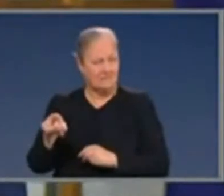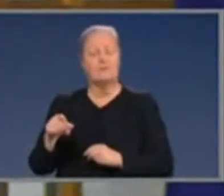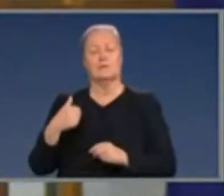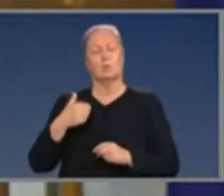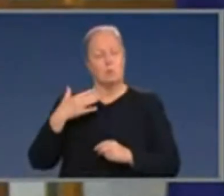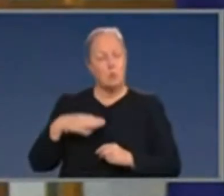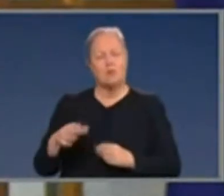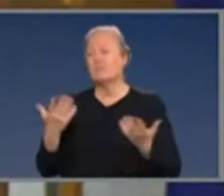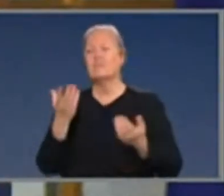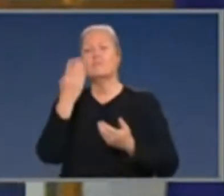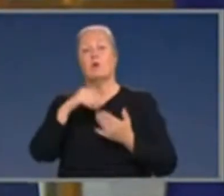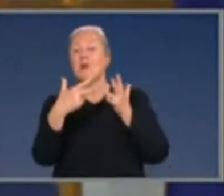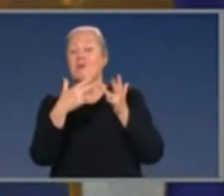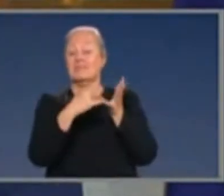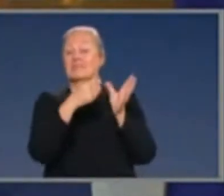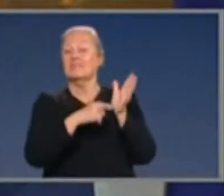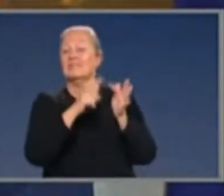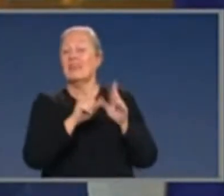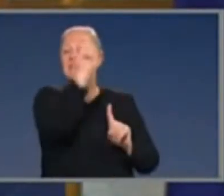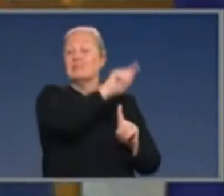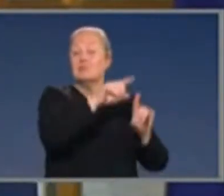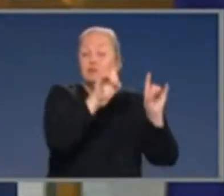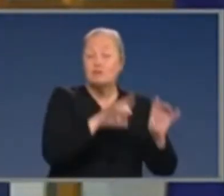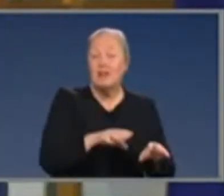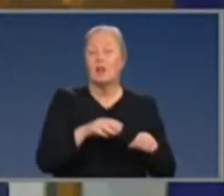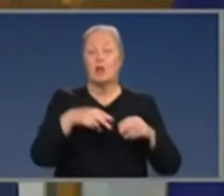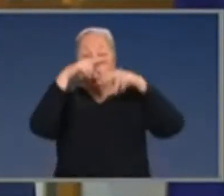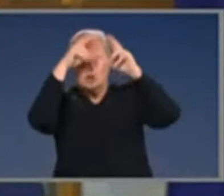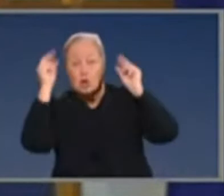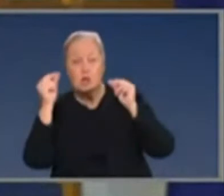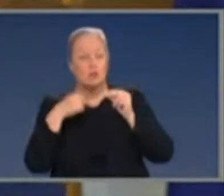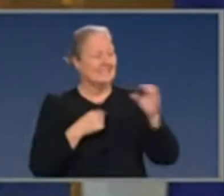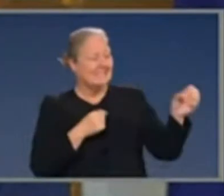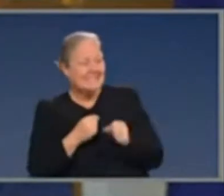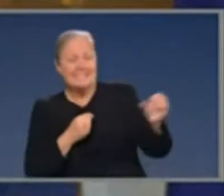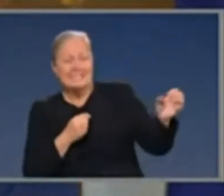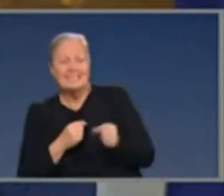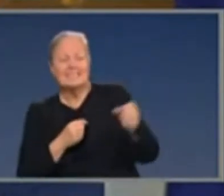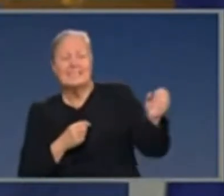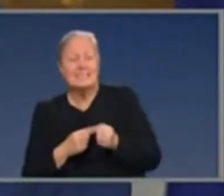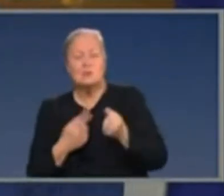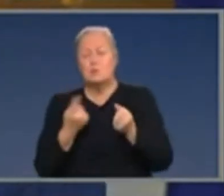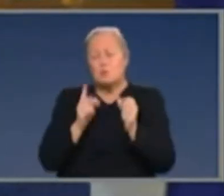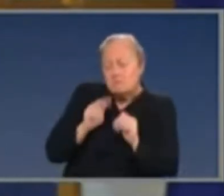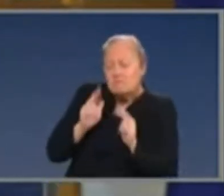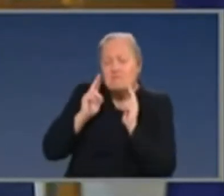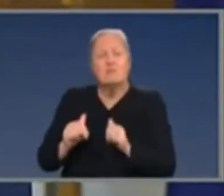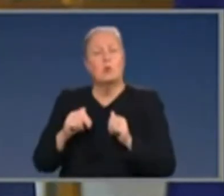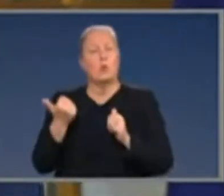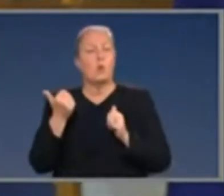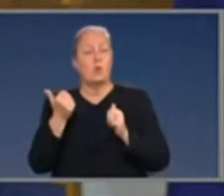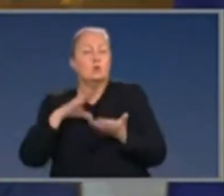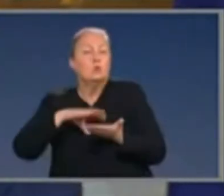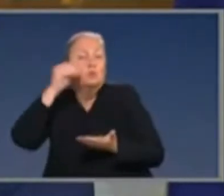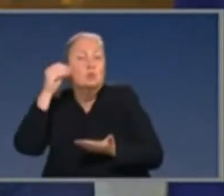trying to bring in from interstate additional nurses and trying to recruit new personal care workers from nursing students and other